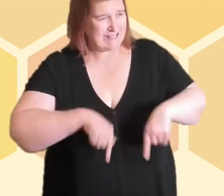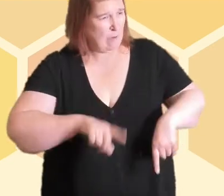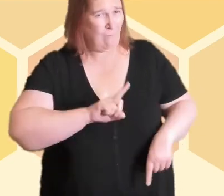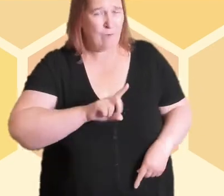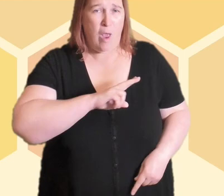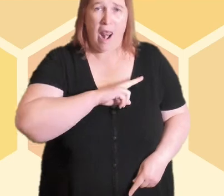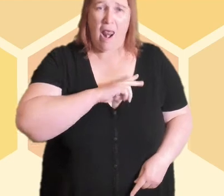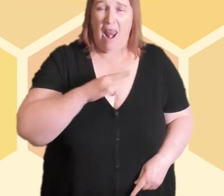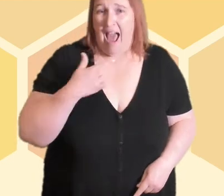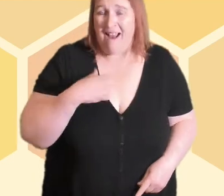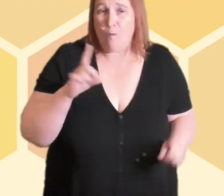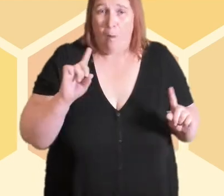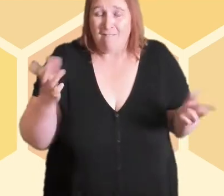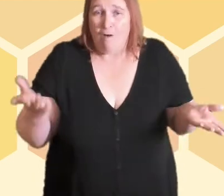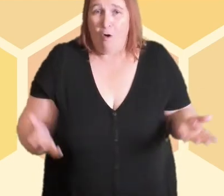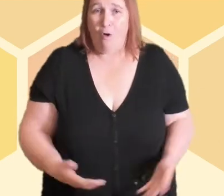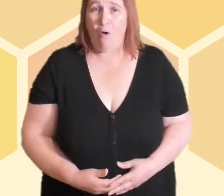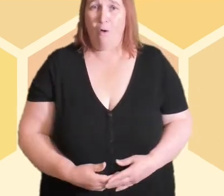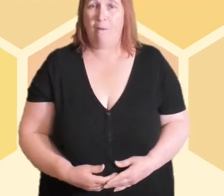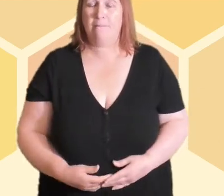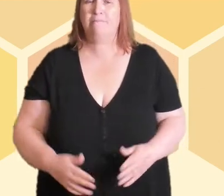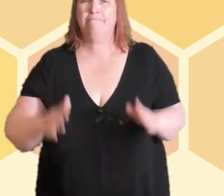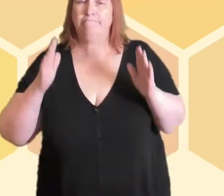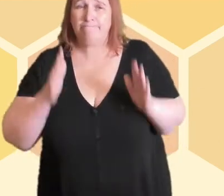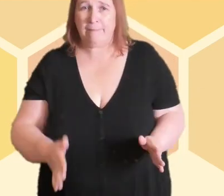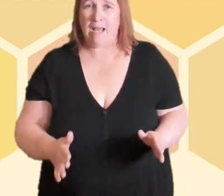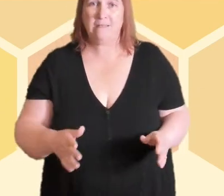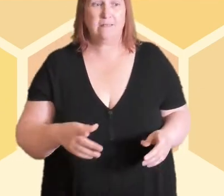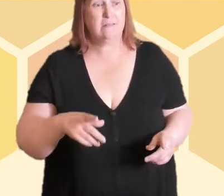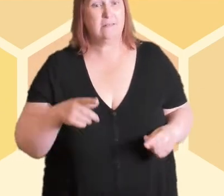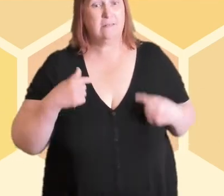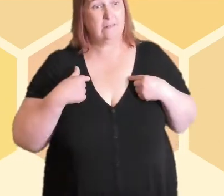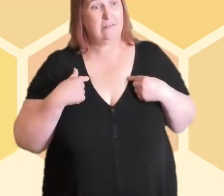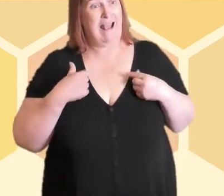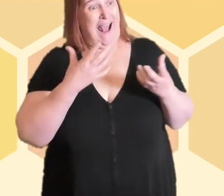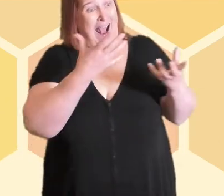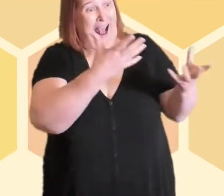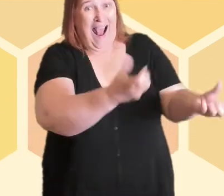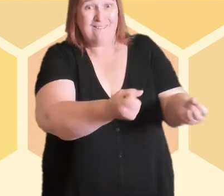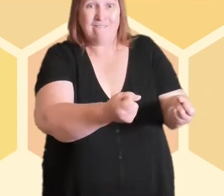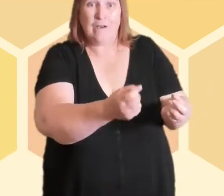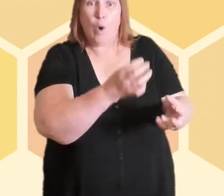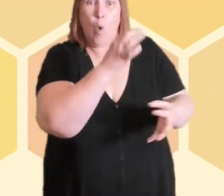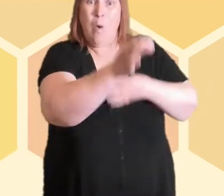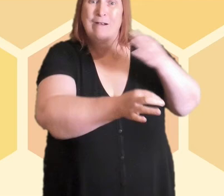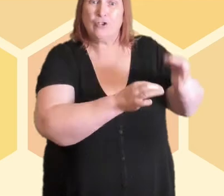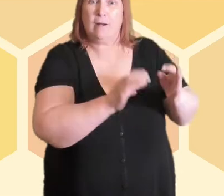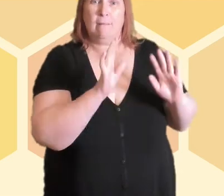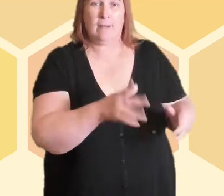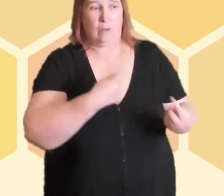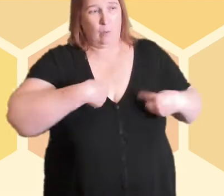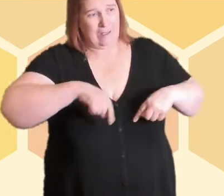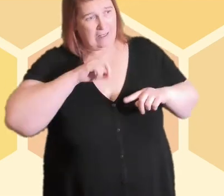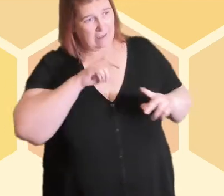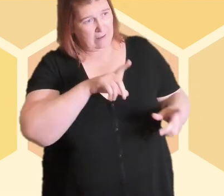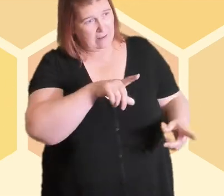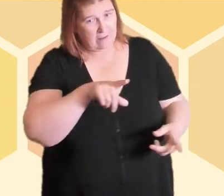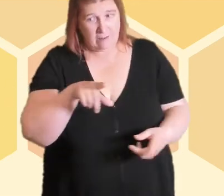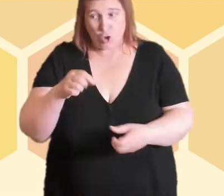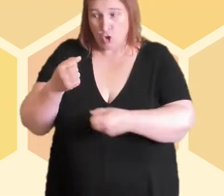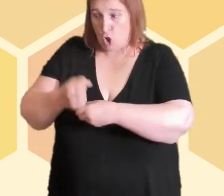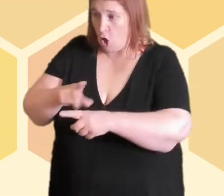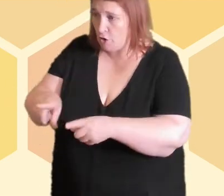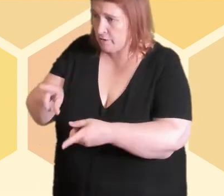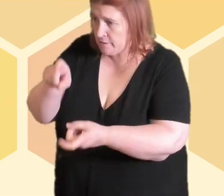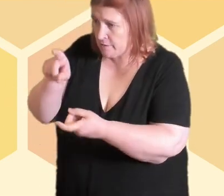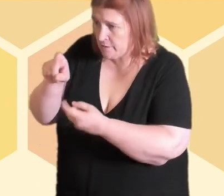afterlife. But we must listen to the young people in our churches and come up with